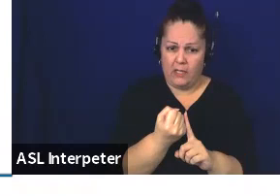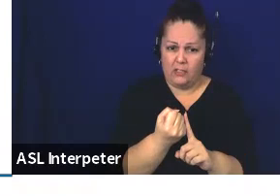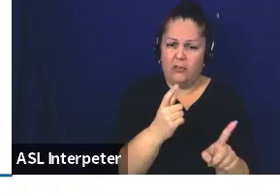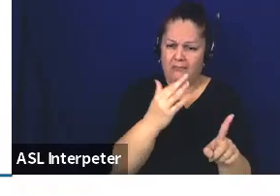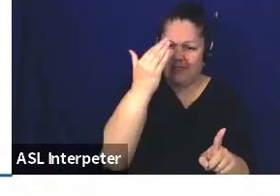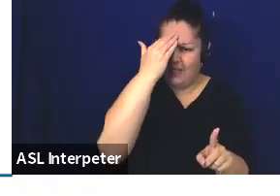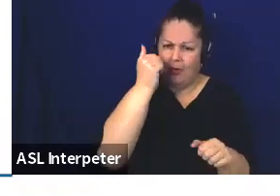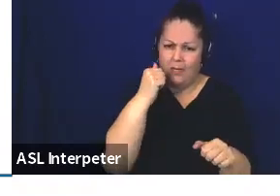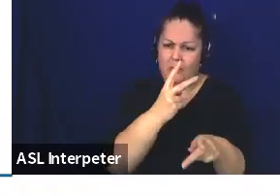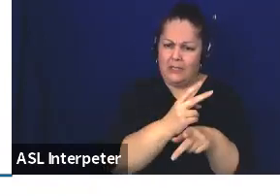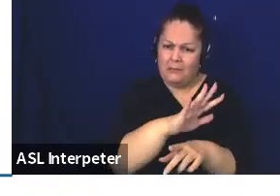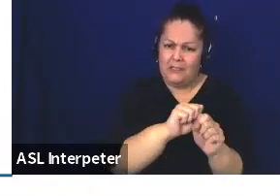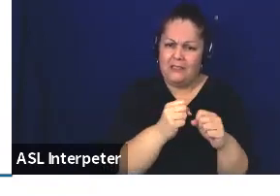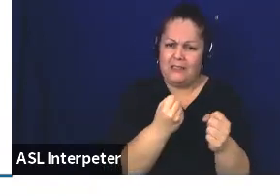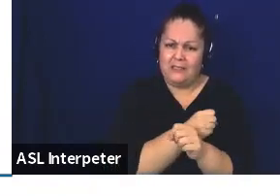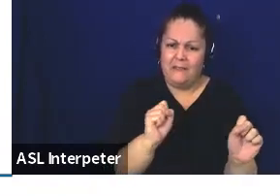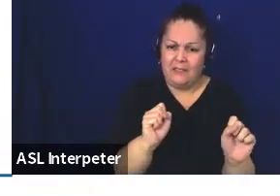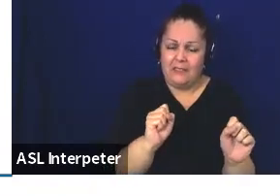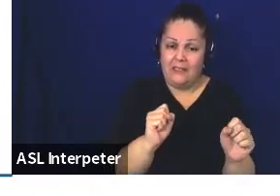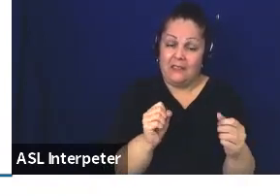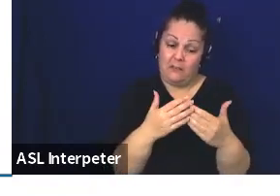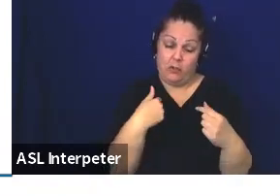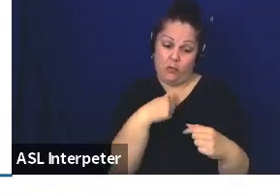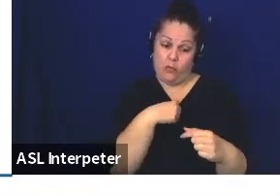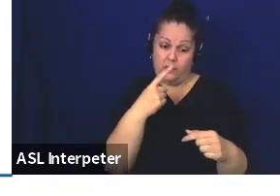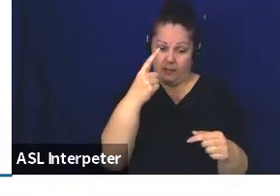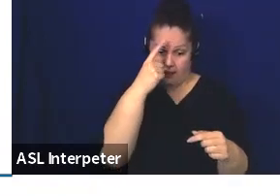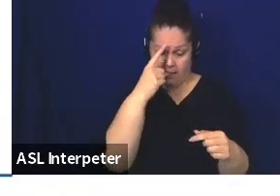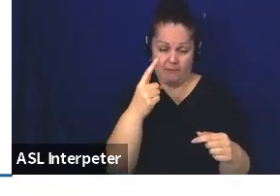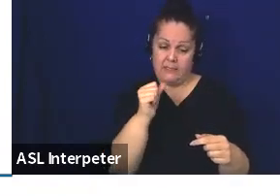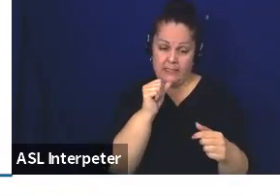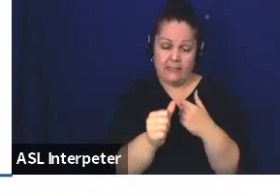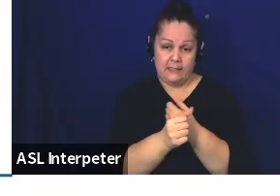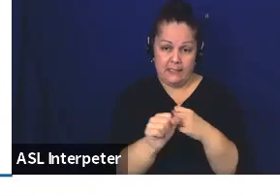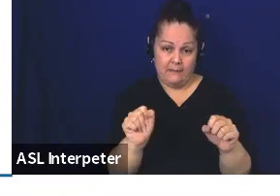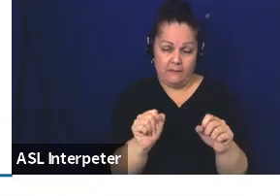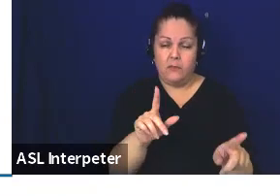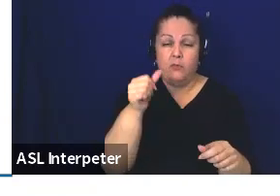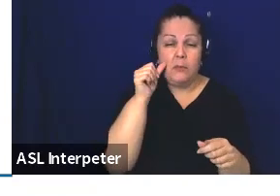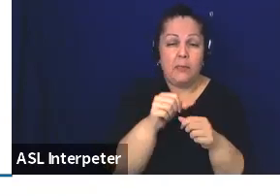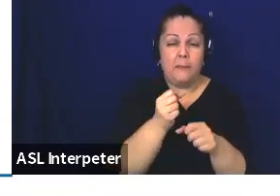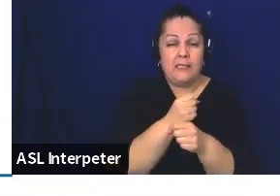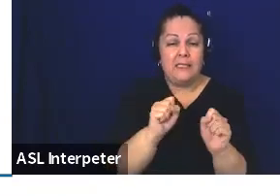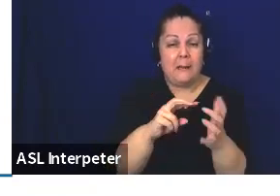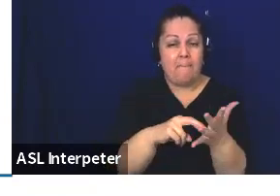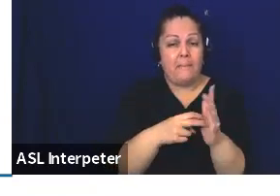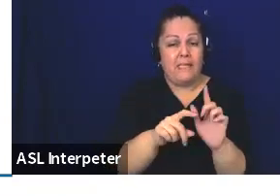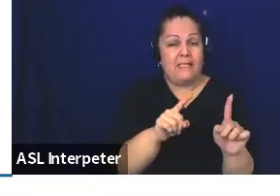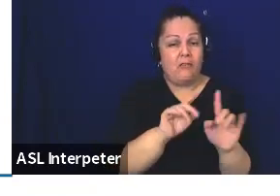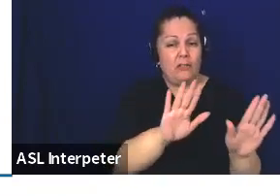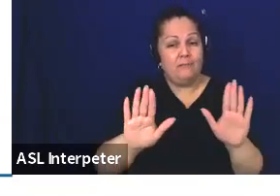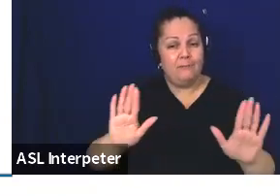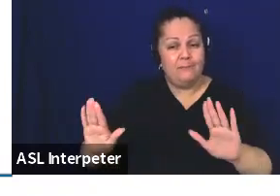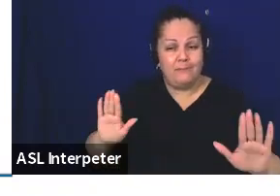to maintain their safety, even when we think that something is unsafe. Remember, safety means something different to